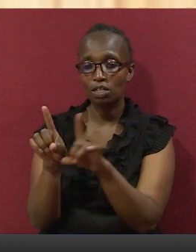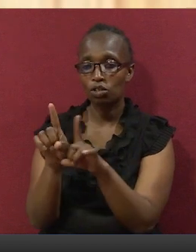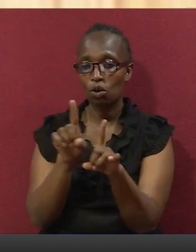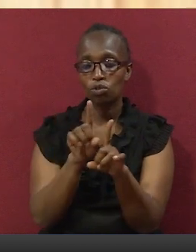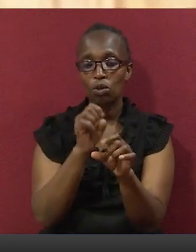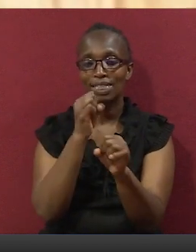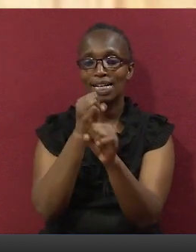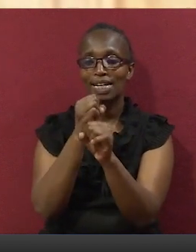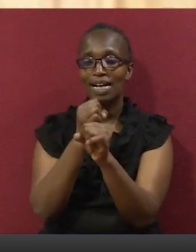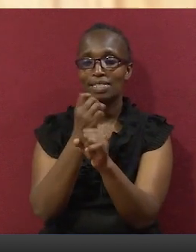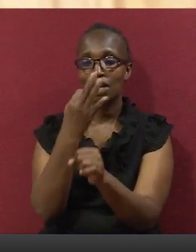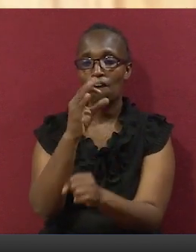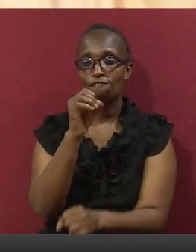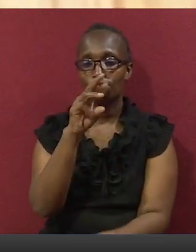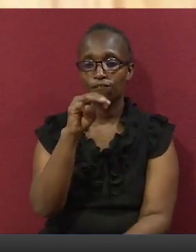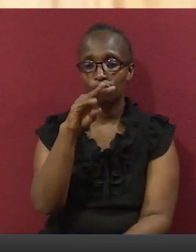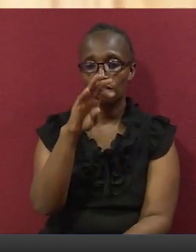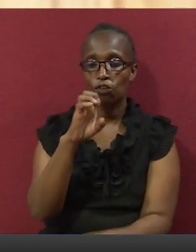following.